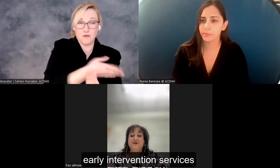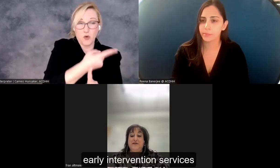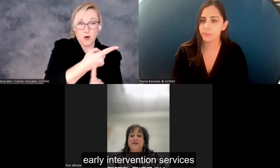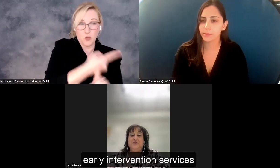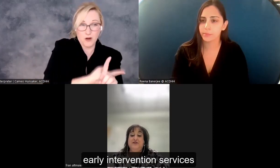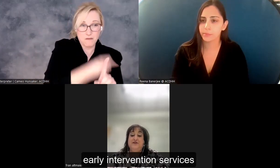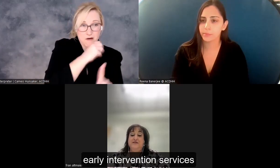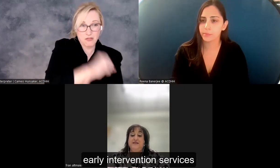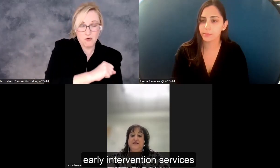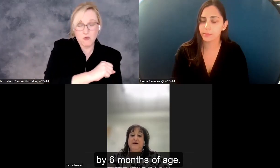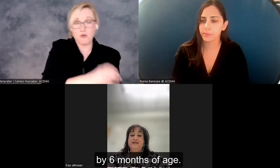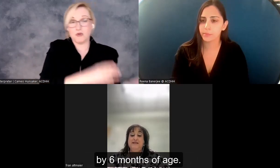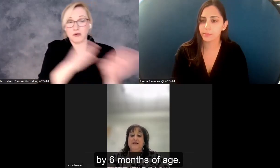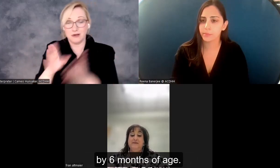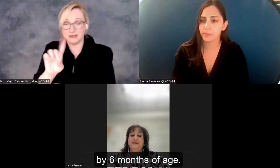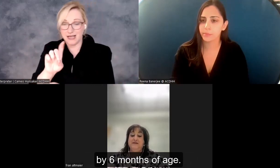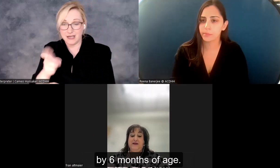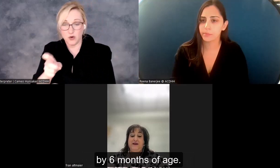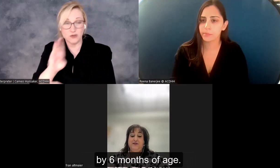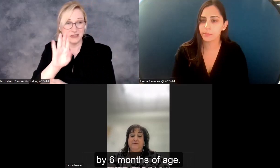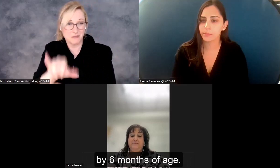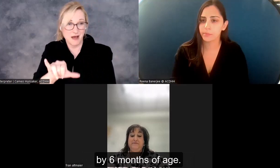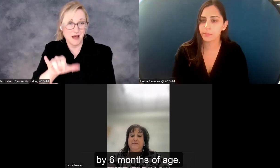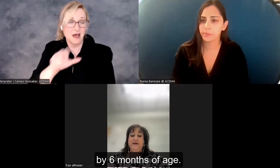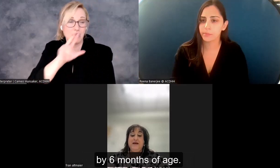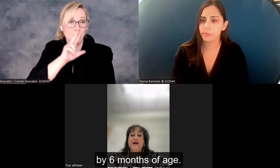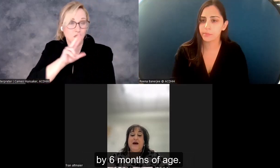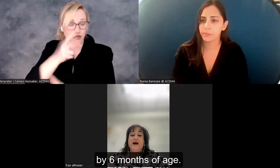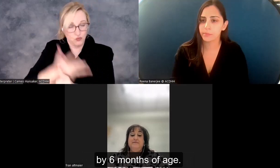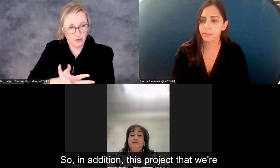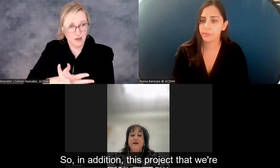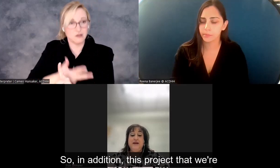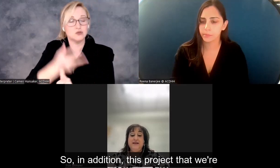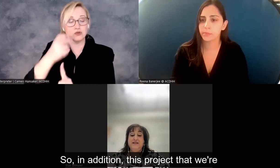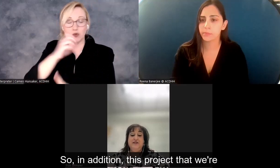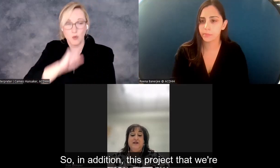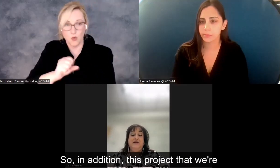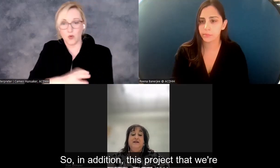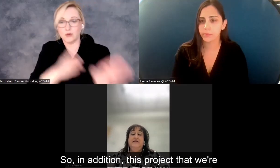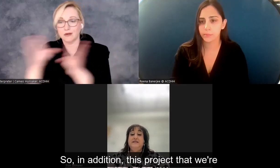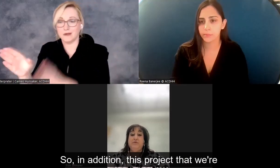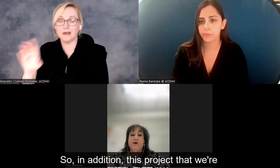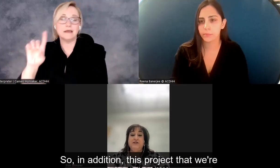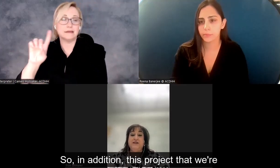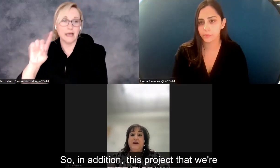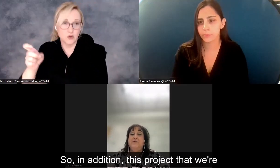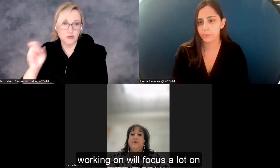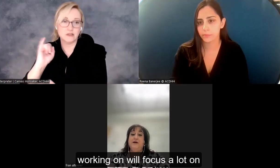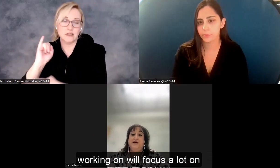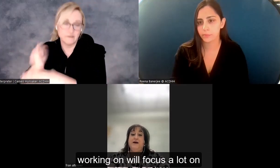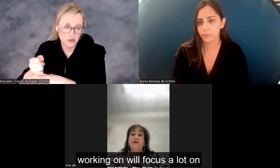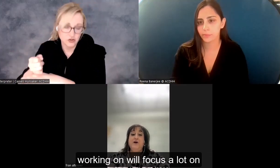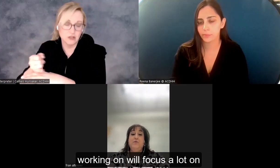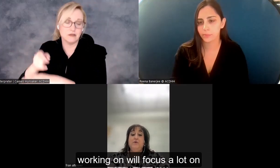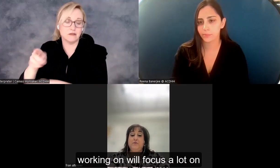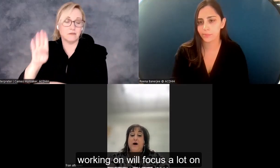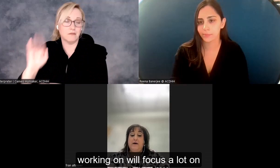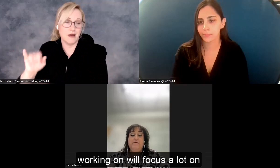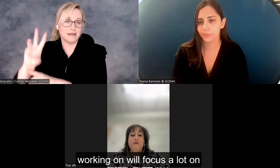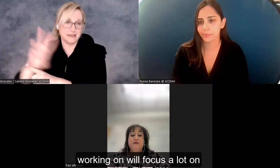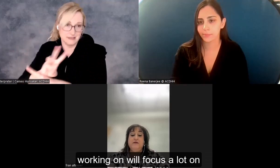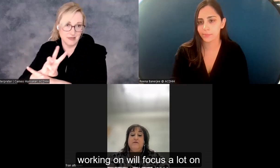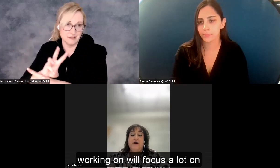early intervention services by 6 months of age. So in addition, this project that we're working on